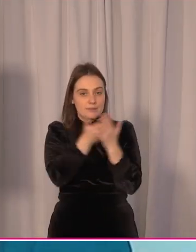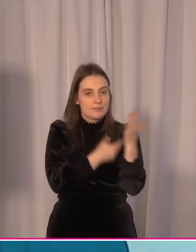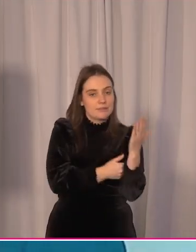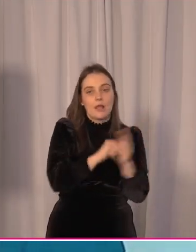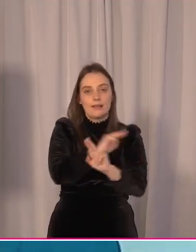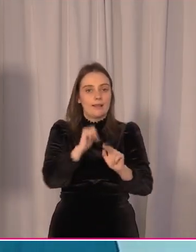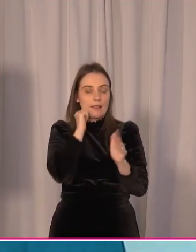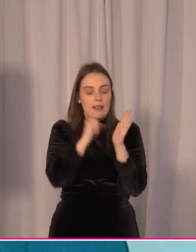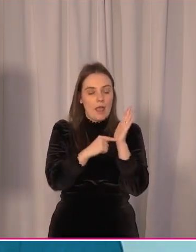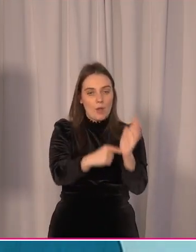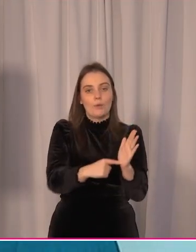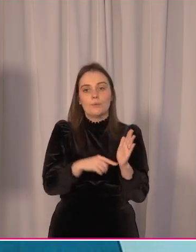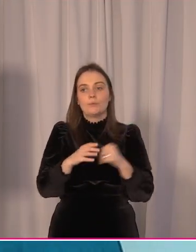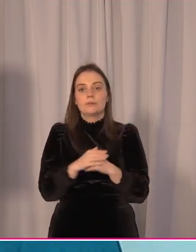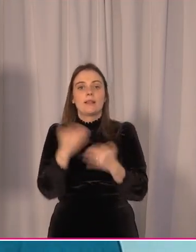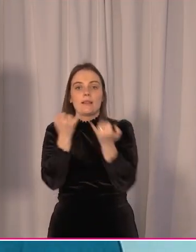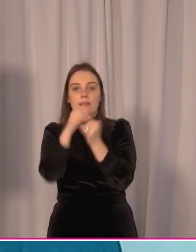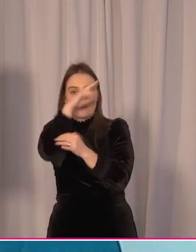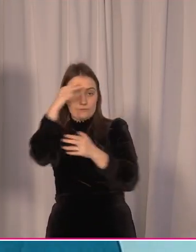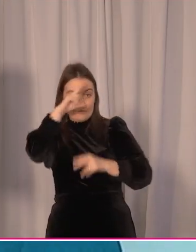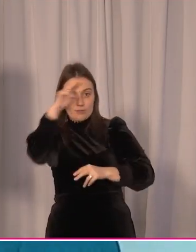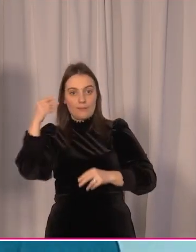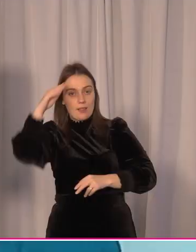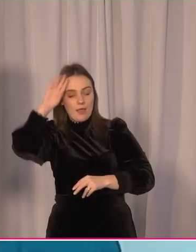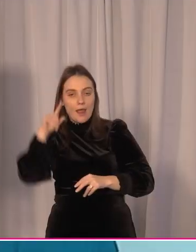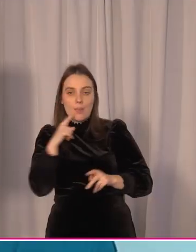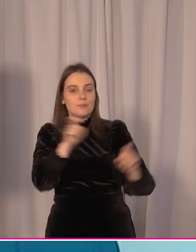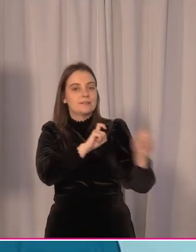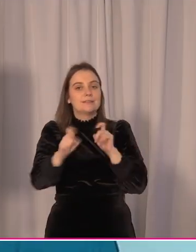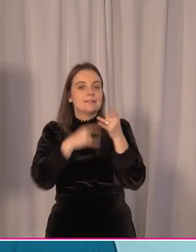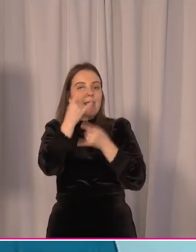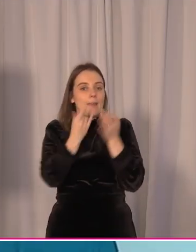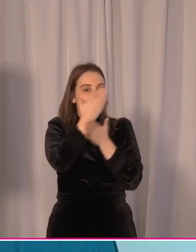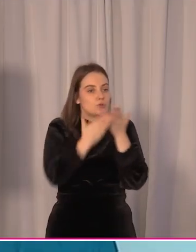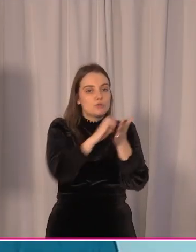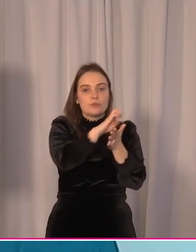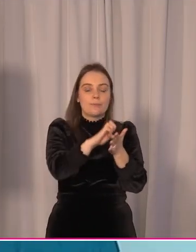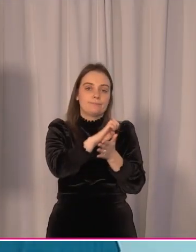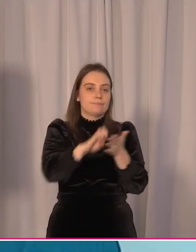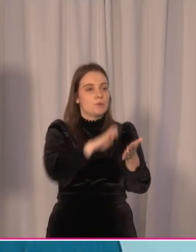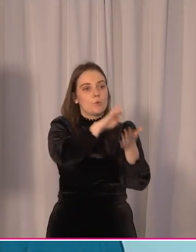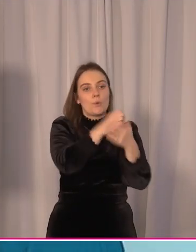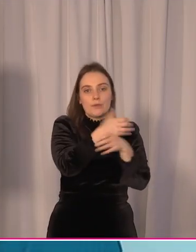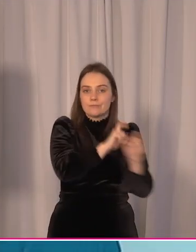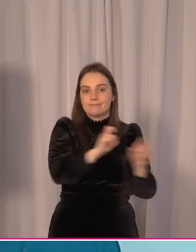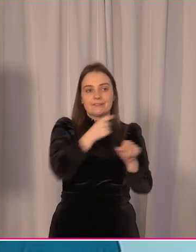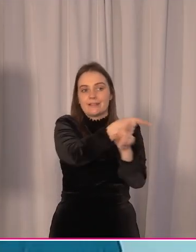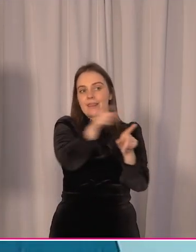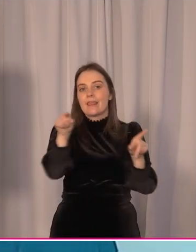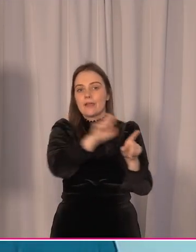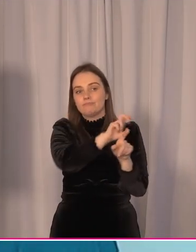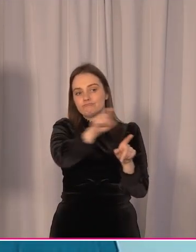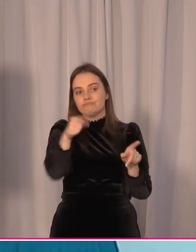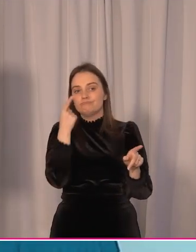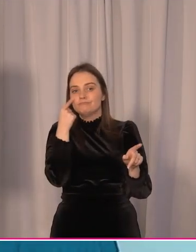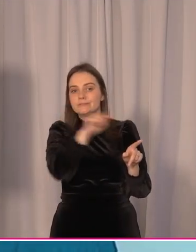legally allowed, for example, in Ireland, it still happens in some state members. So we do have